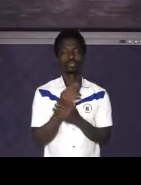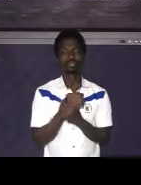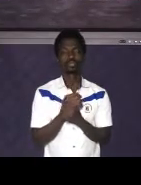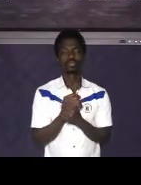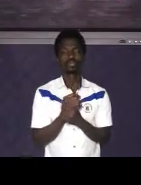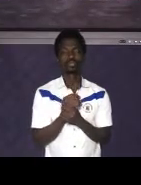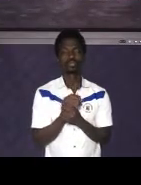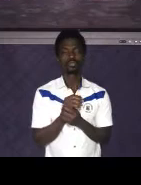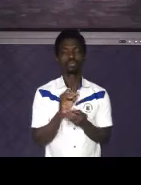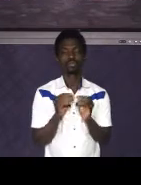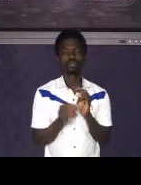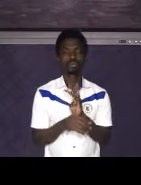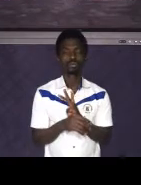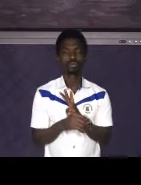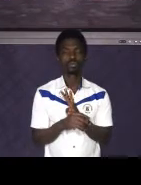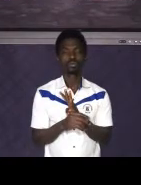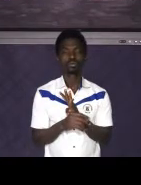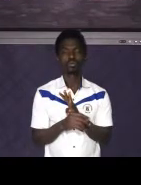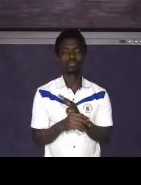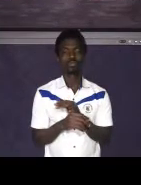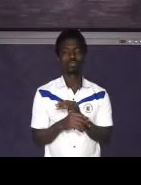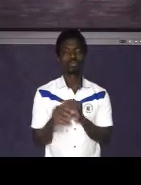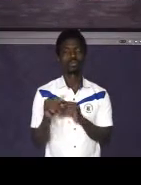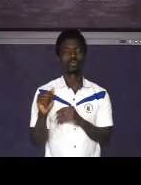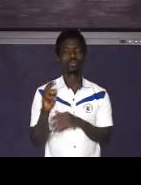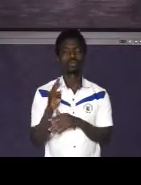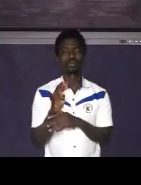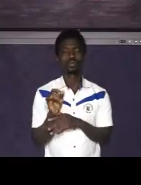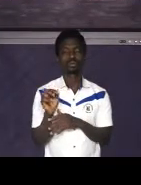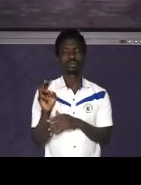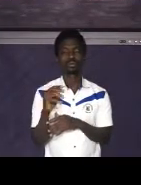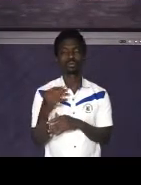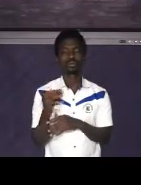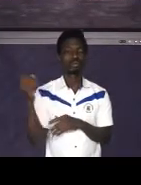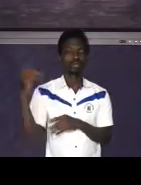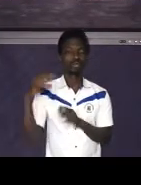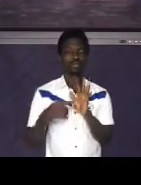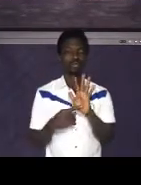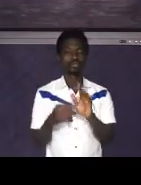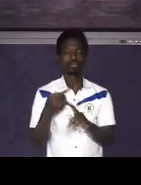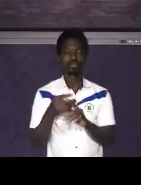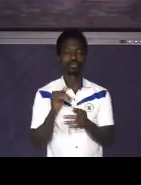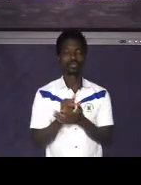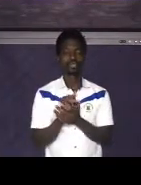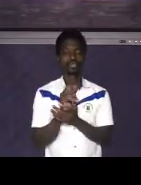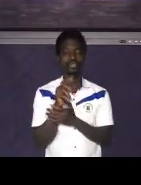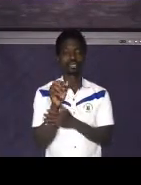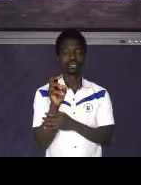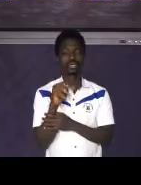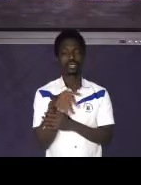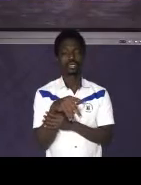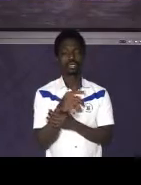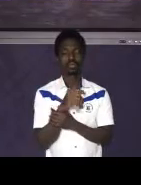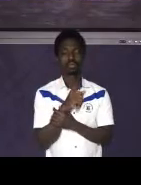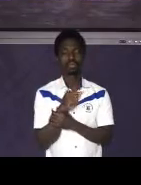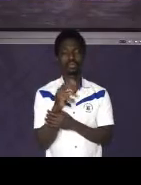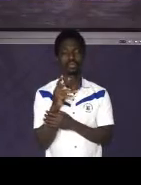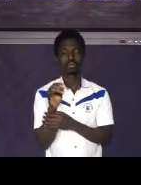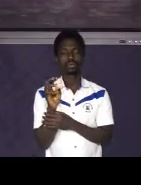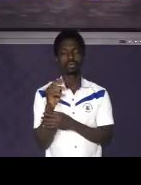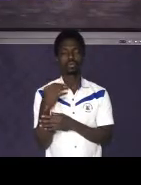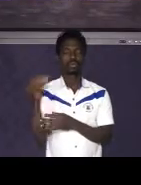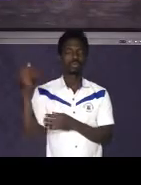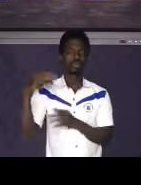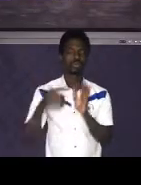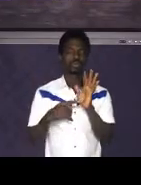you. Number 4, a beam of light shone from that lamp. A beam of